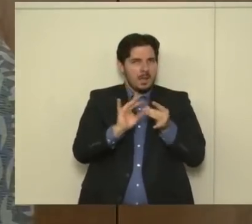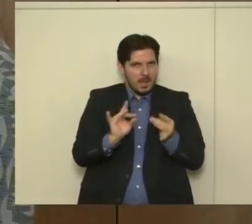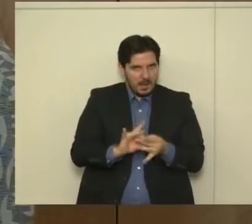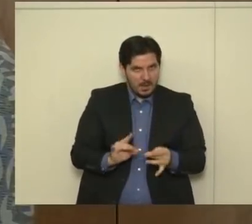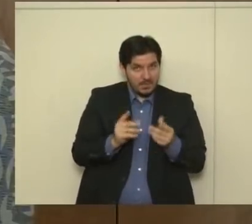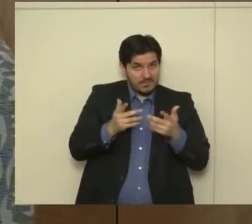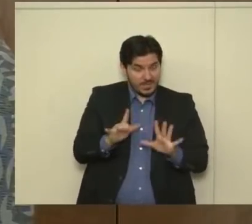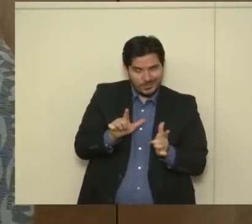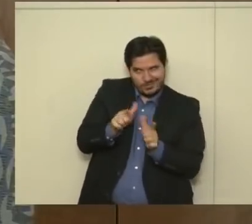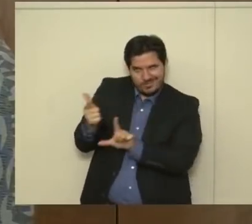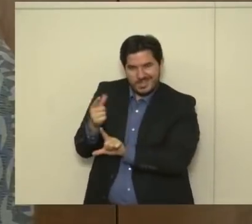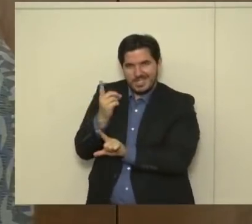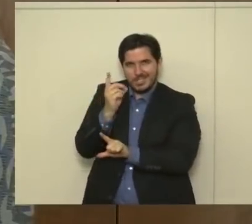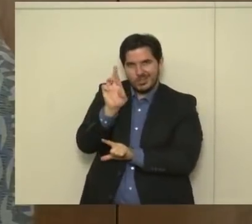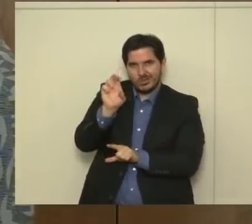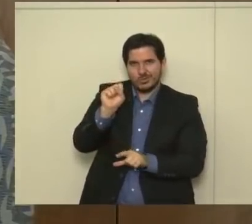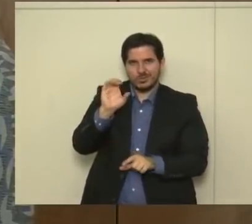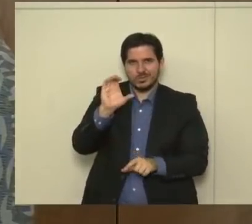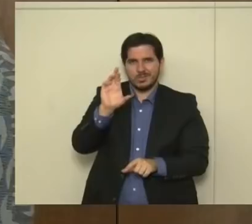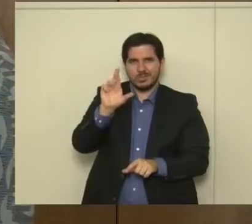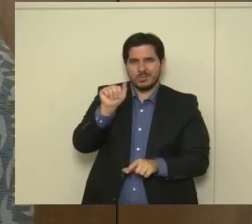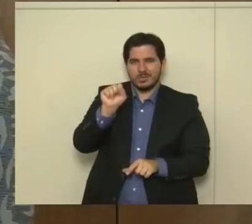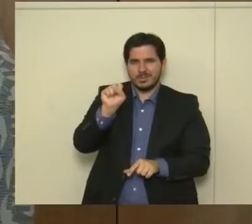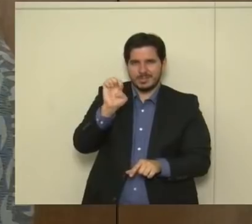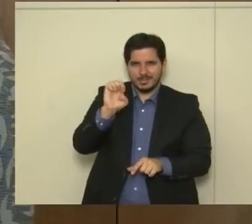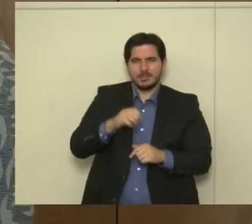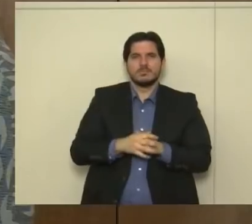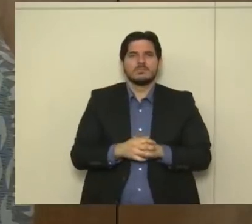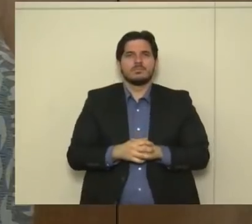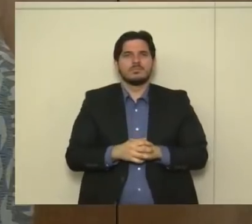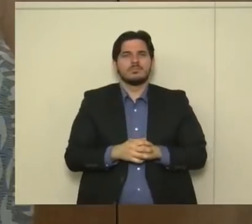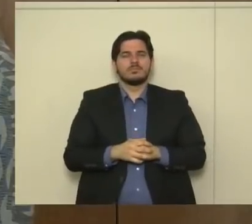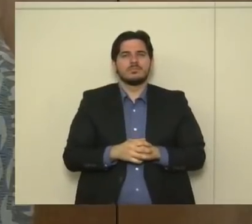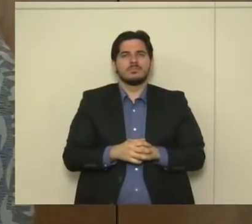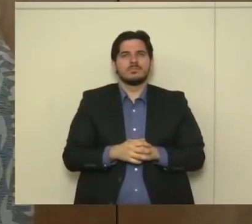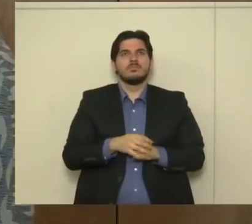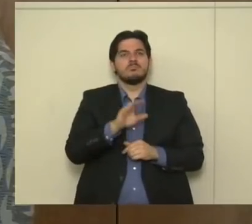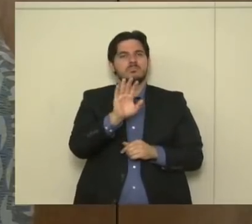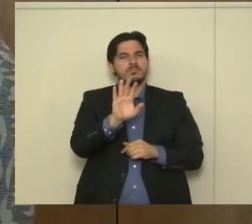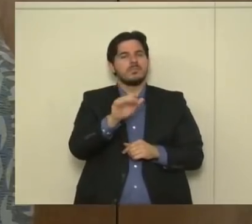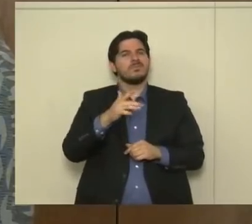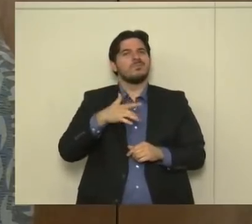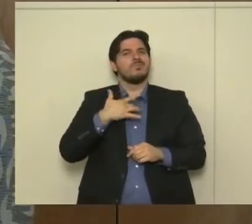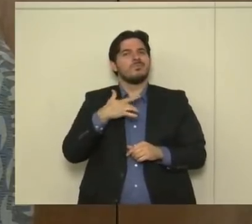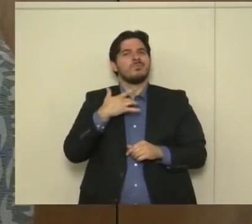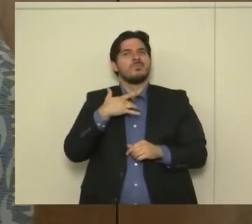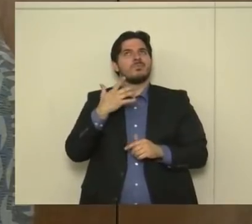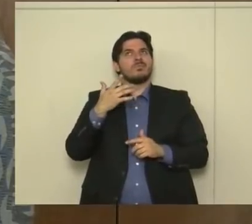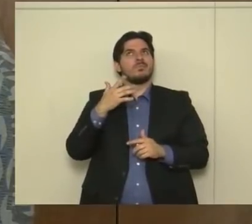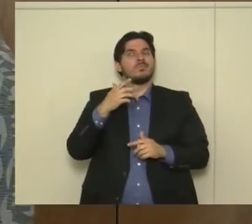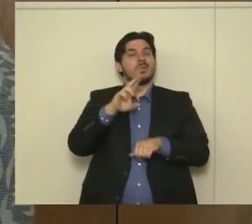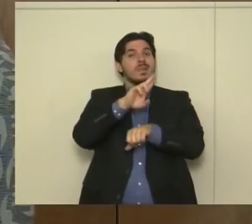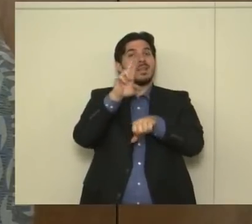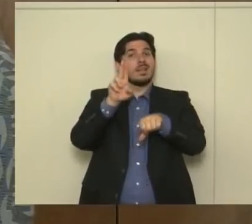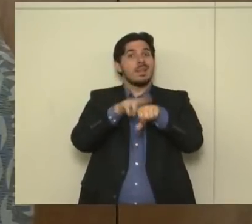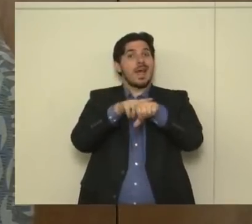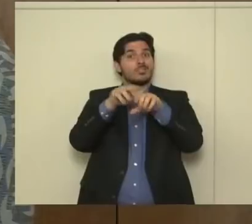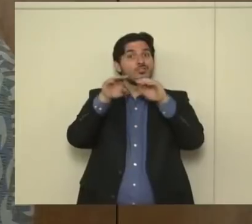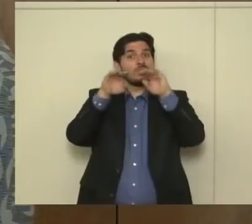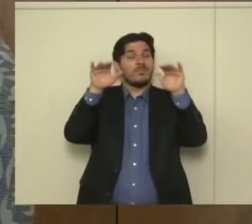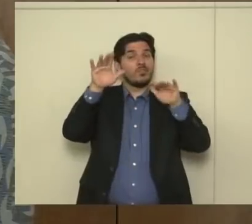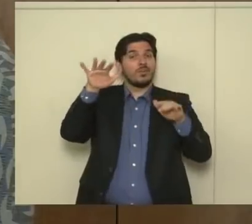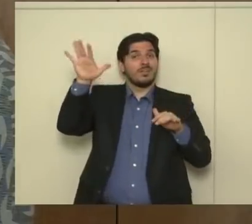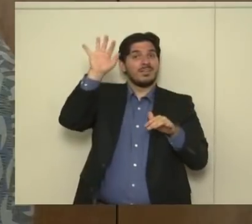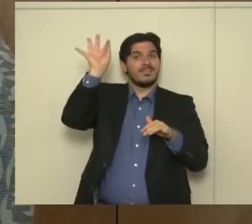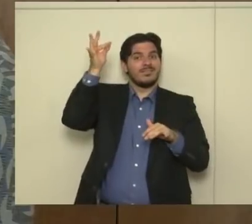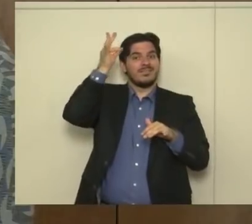that basically the scientific and public health community at the national level is doing what they do